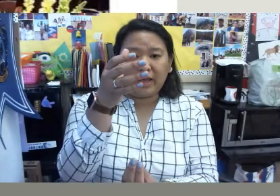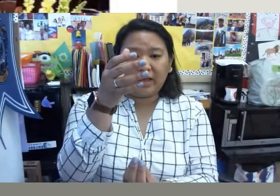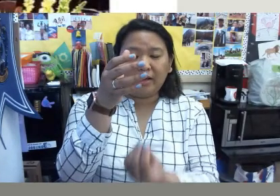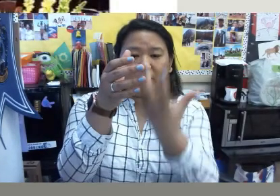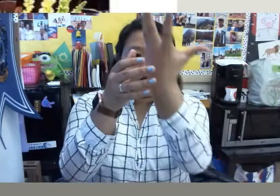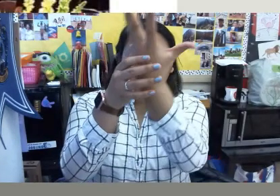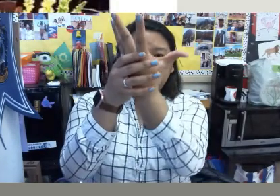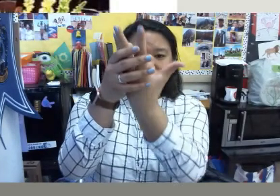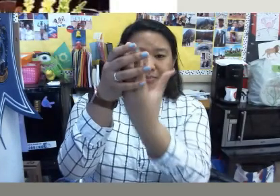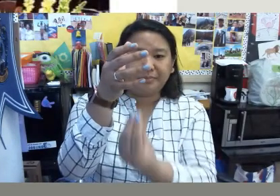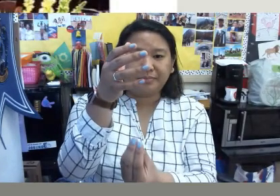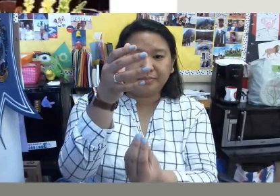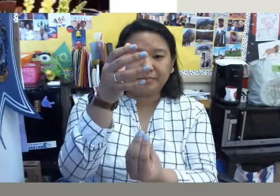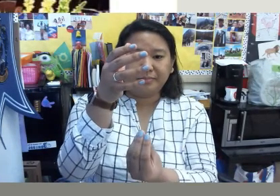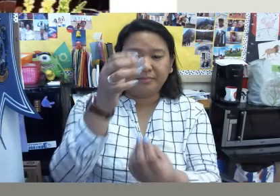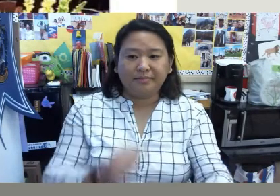Passed away, gone.